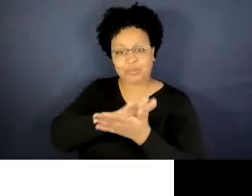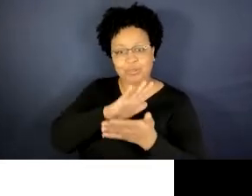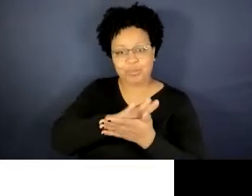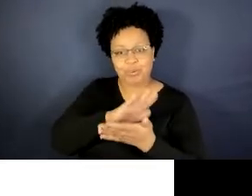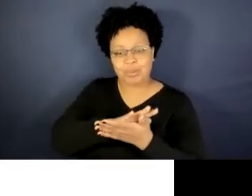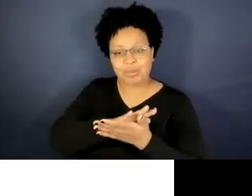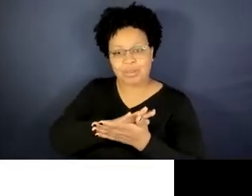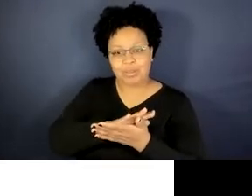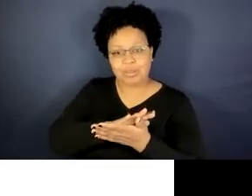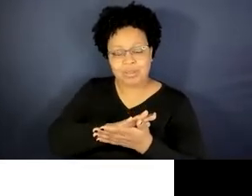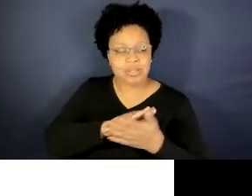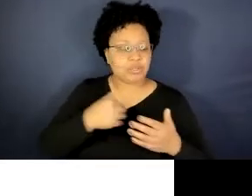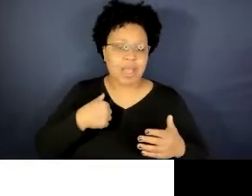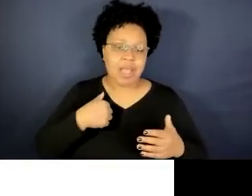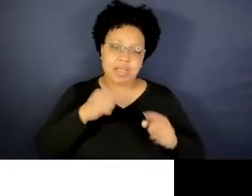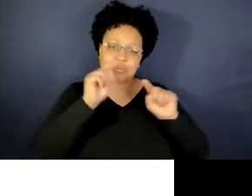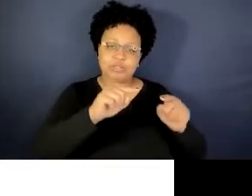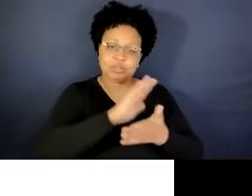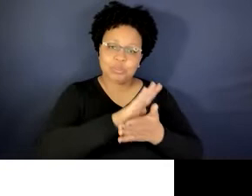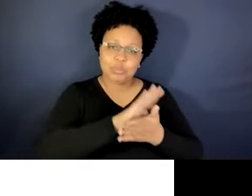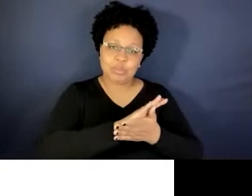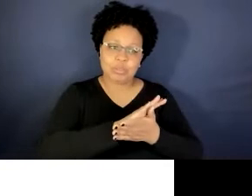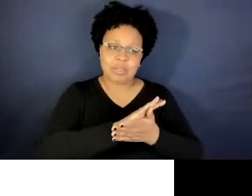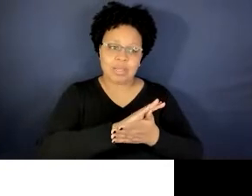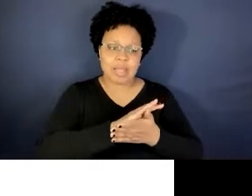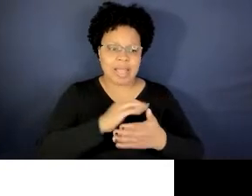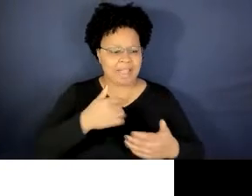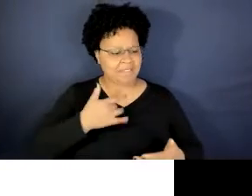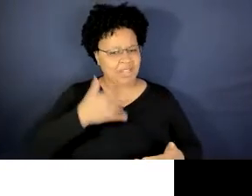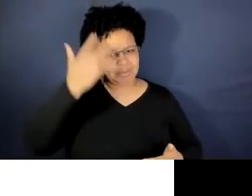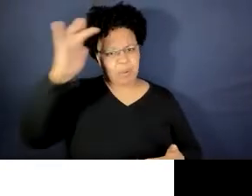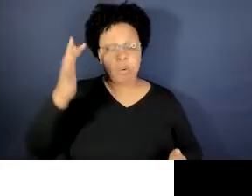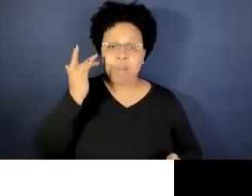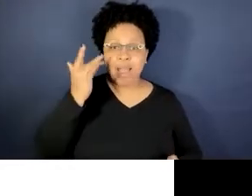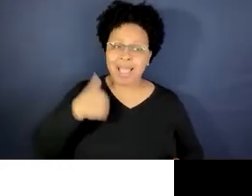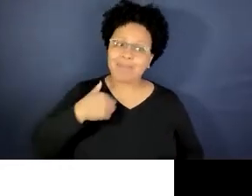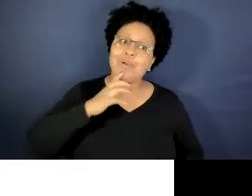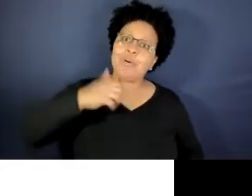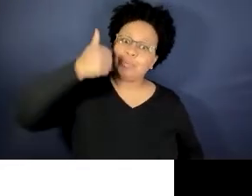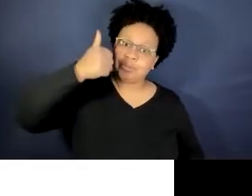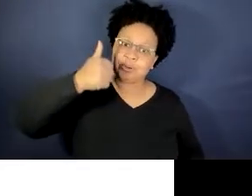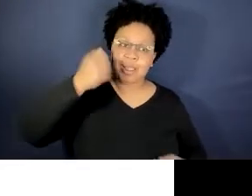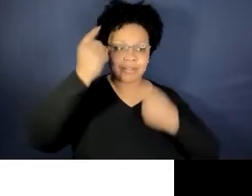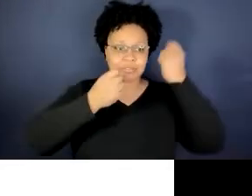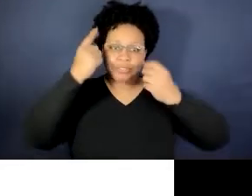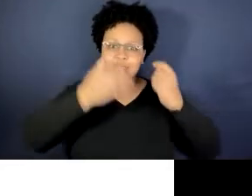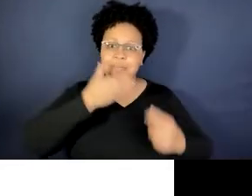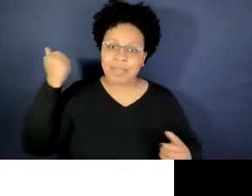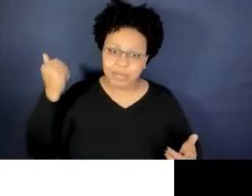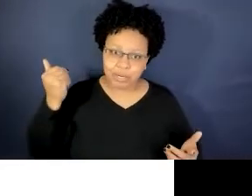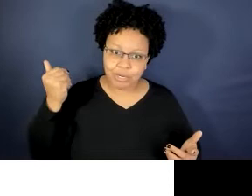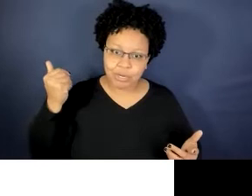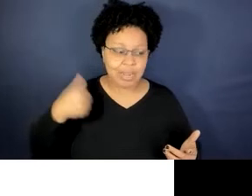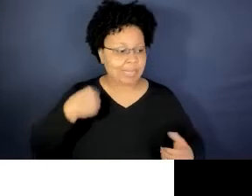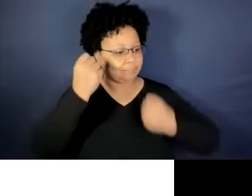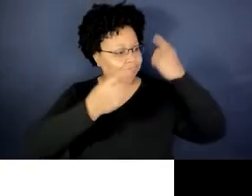I got to school, I was so smart. But what happened was I was older. I understood things better. I could understand